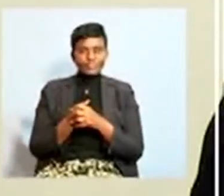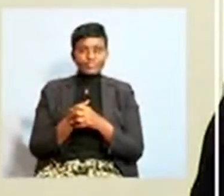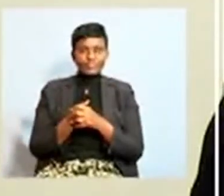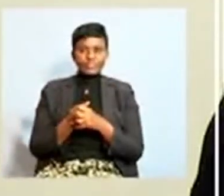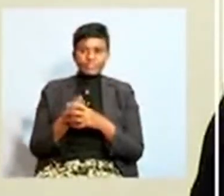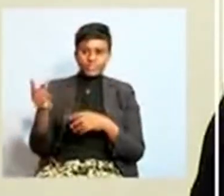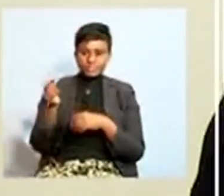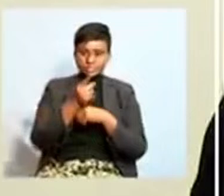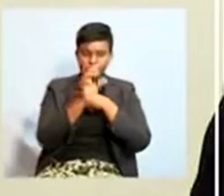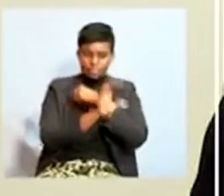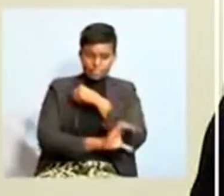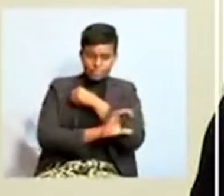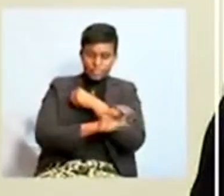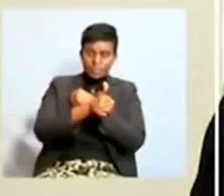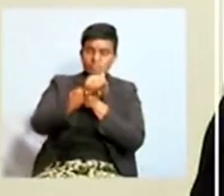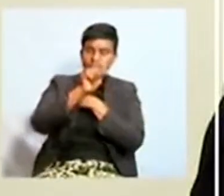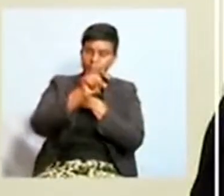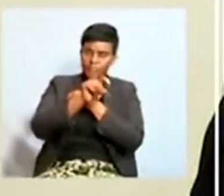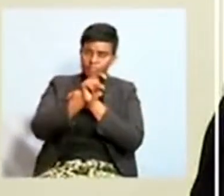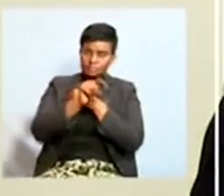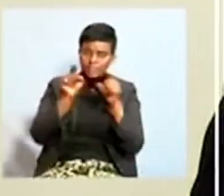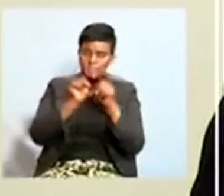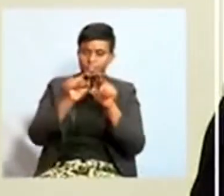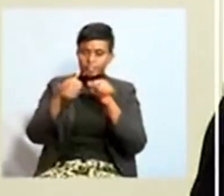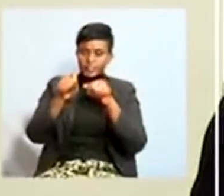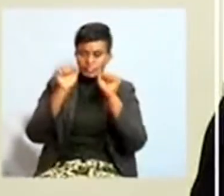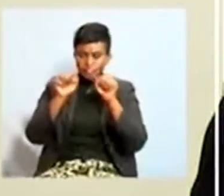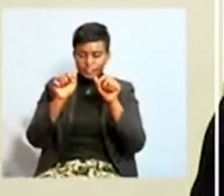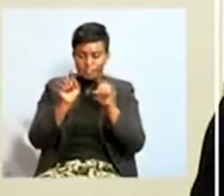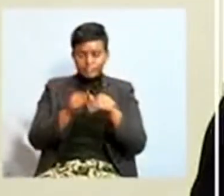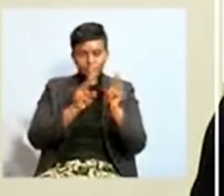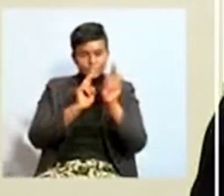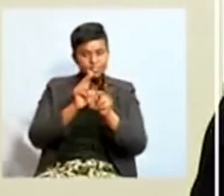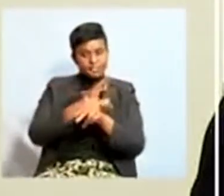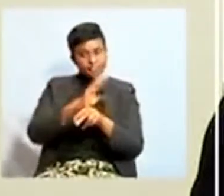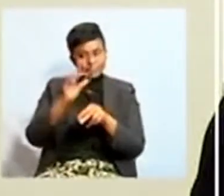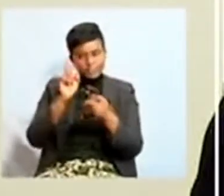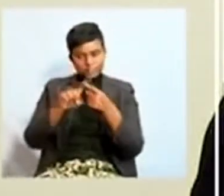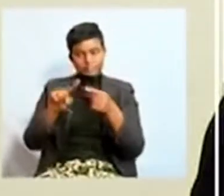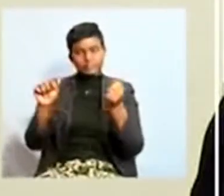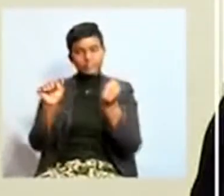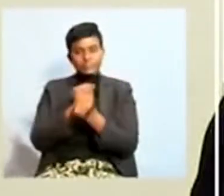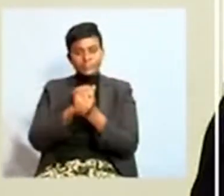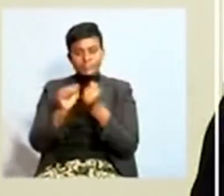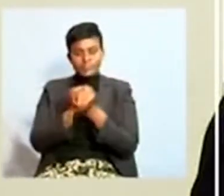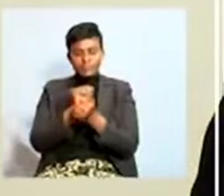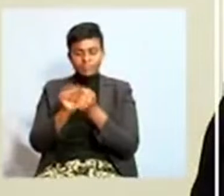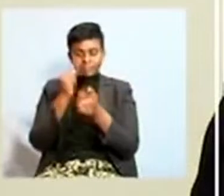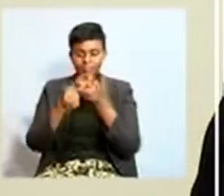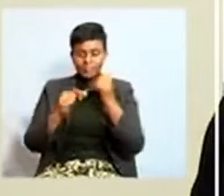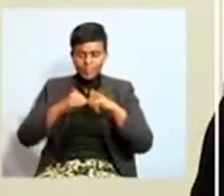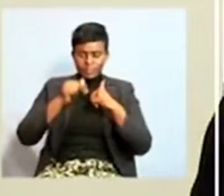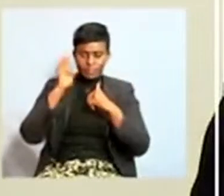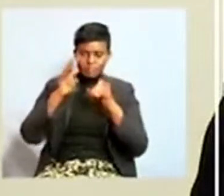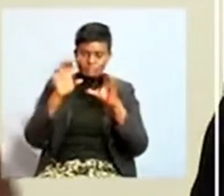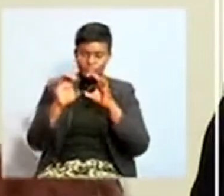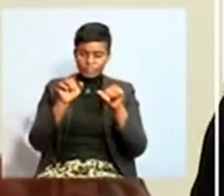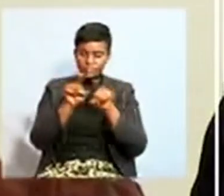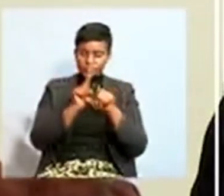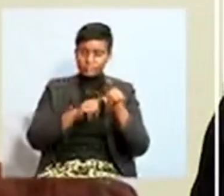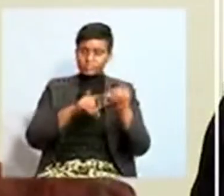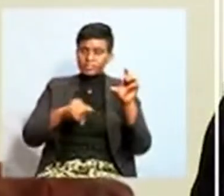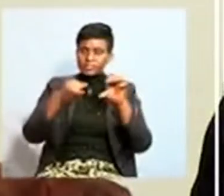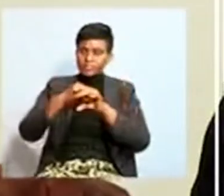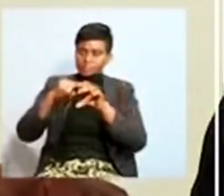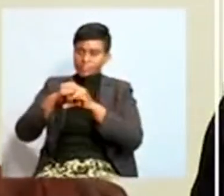the country needs to be able to respond to a disaster. What we would do is